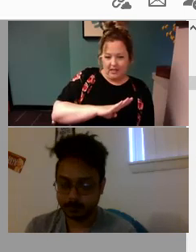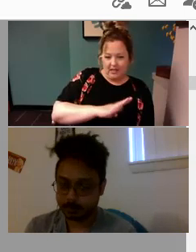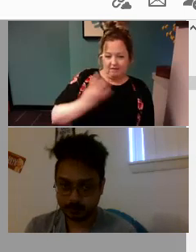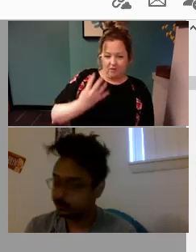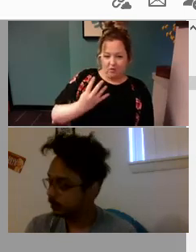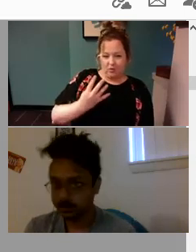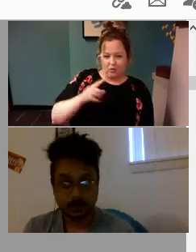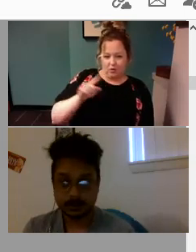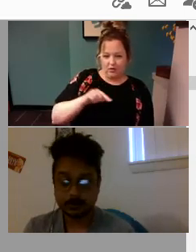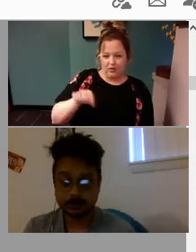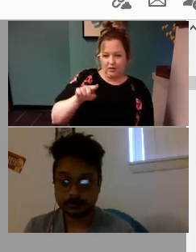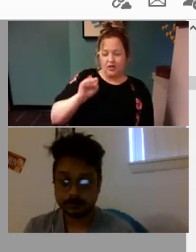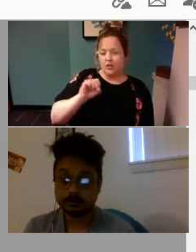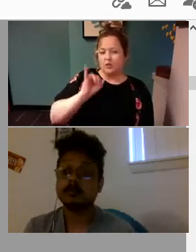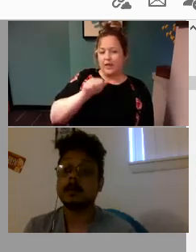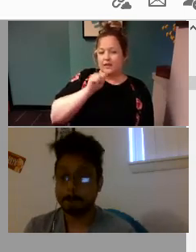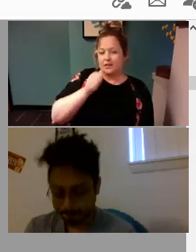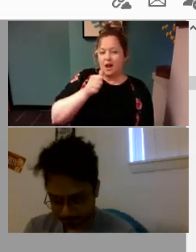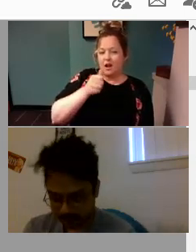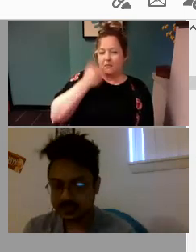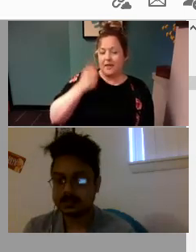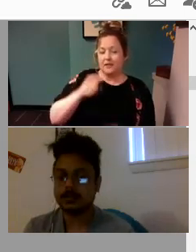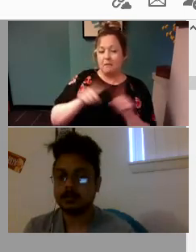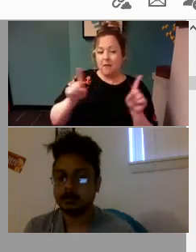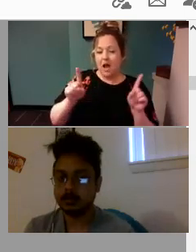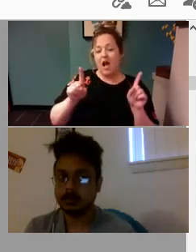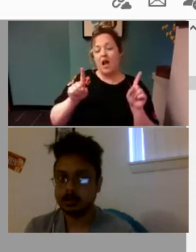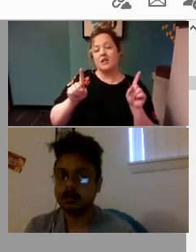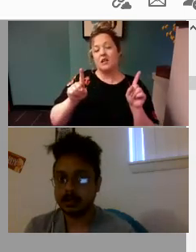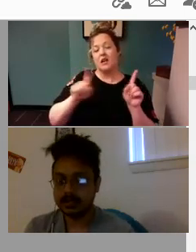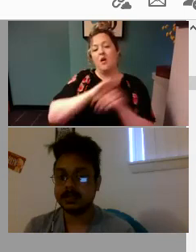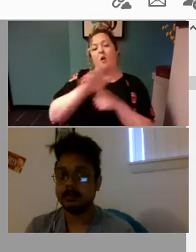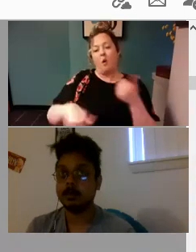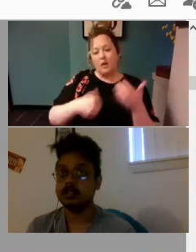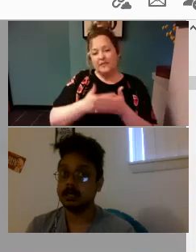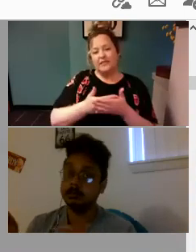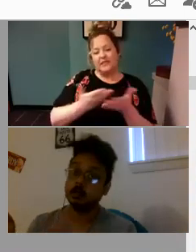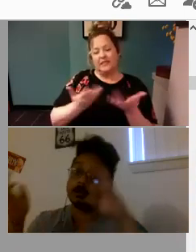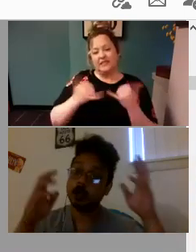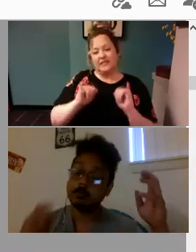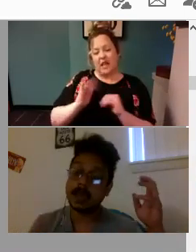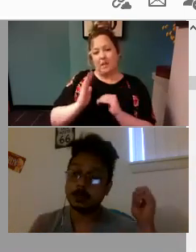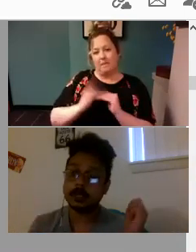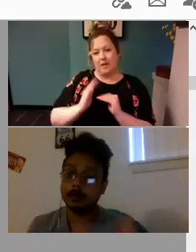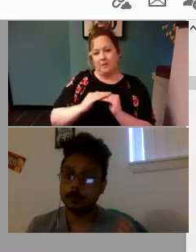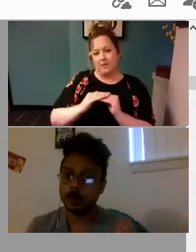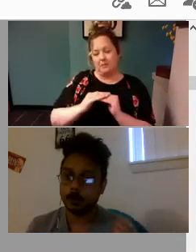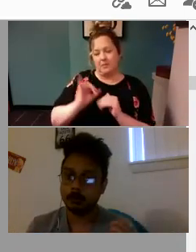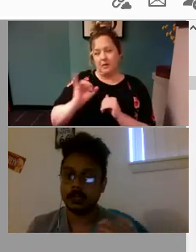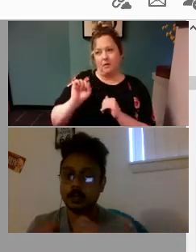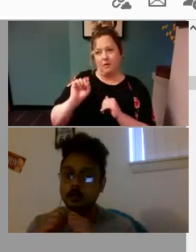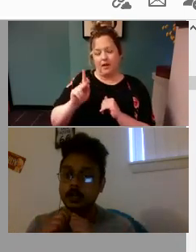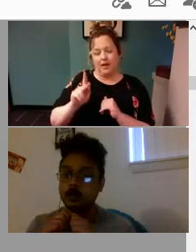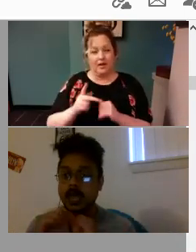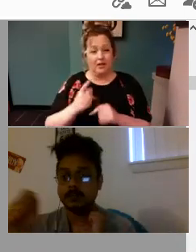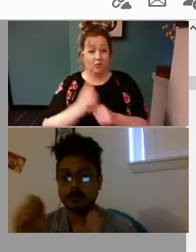not optimal there, but holistically over the whole graph, you are a minimum. Okay. Exactly, because going back to that computer